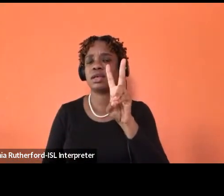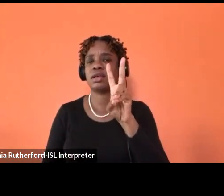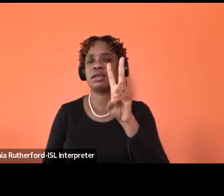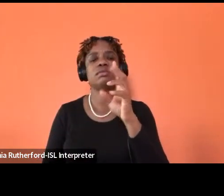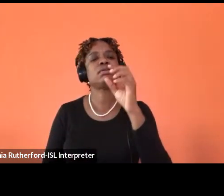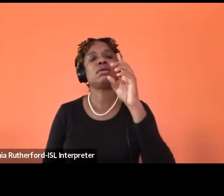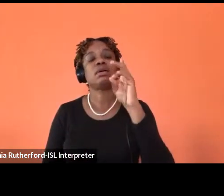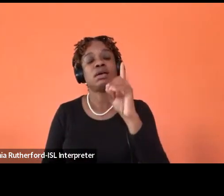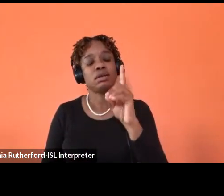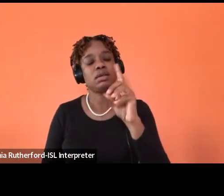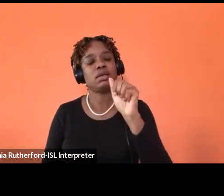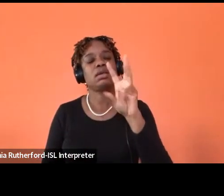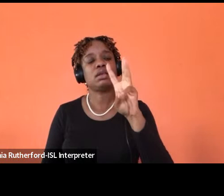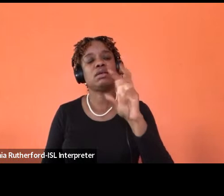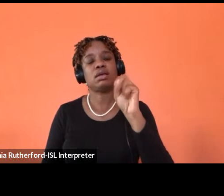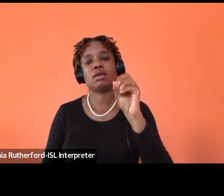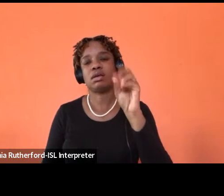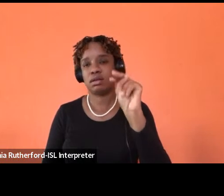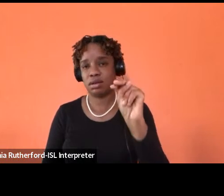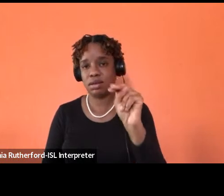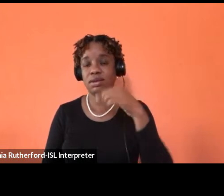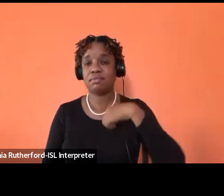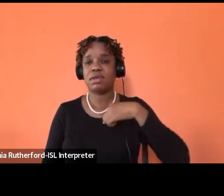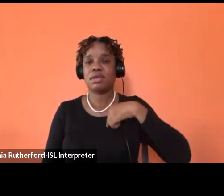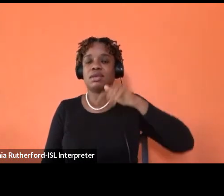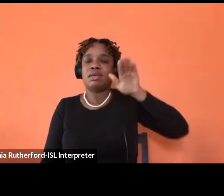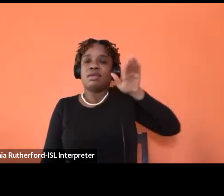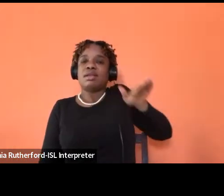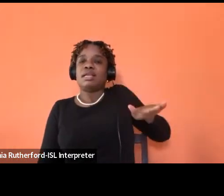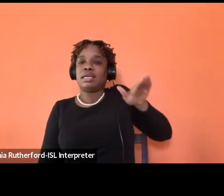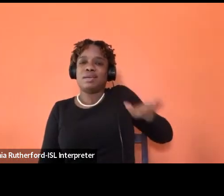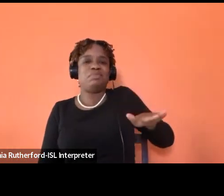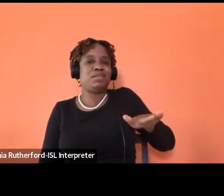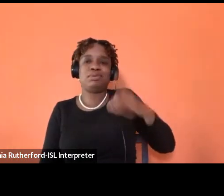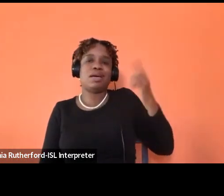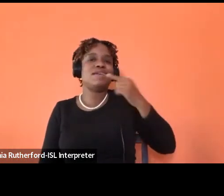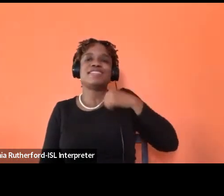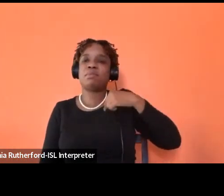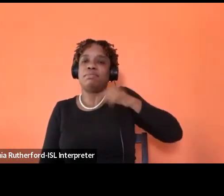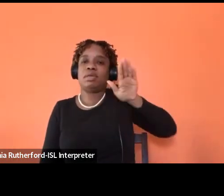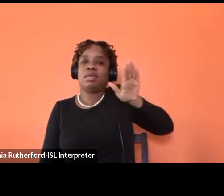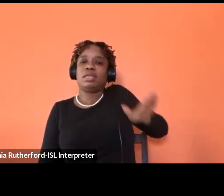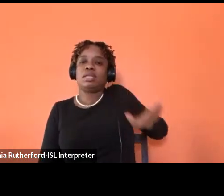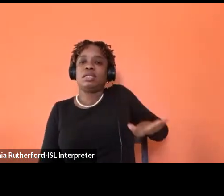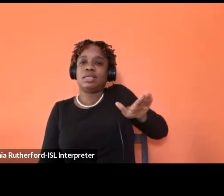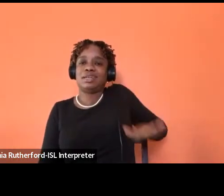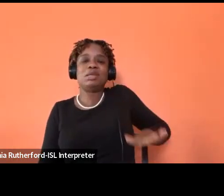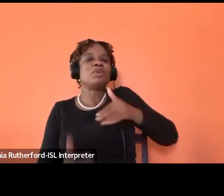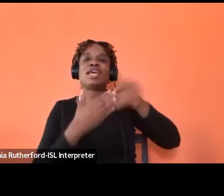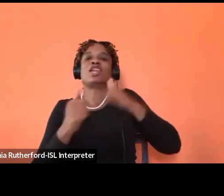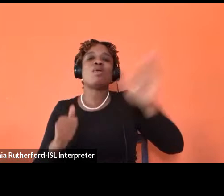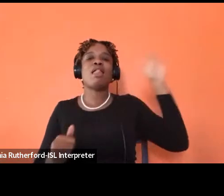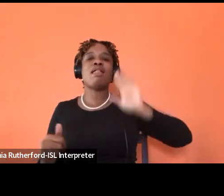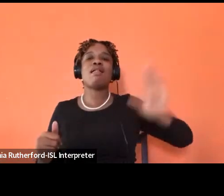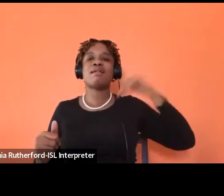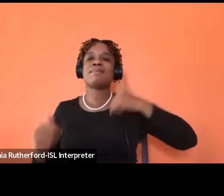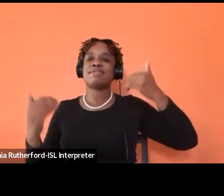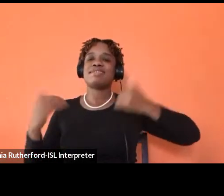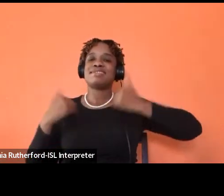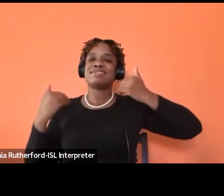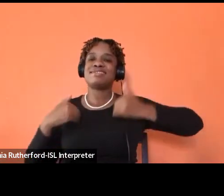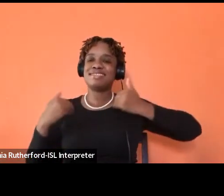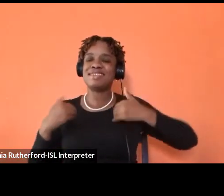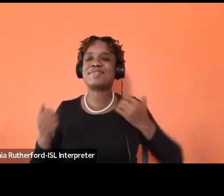was small, well, they would say I'm always small, but from I was younger, there was